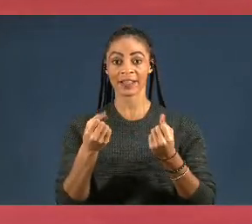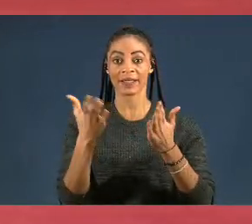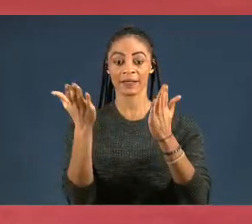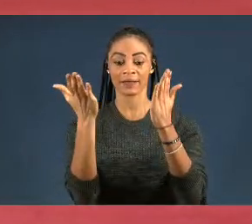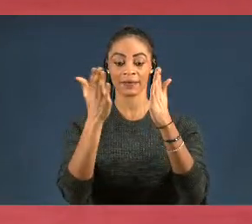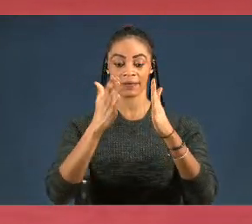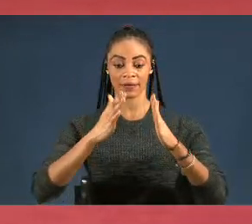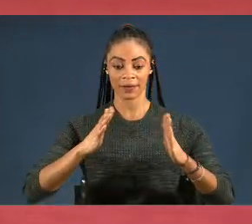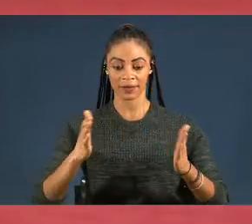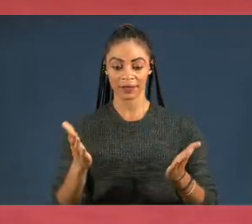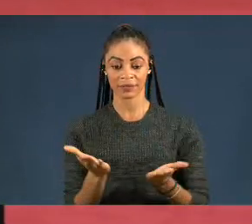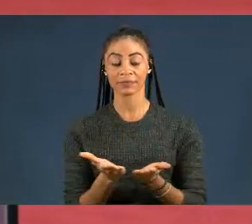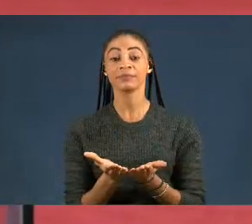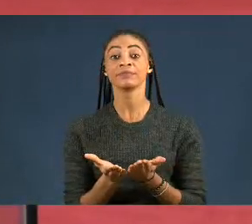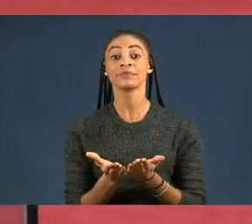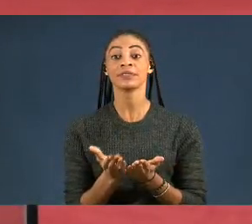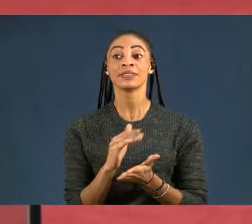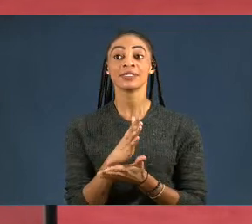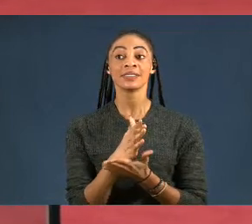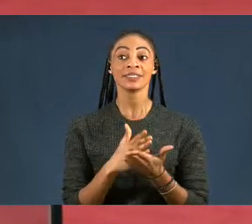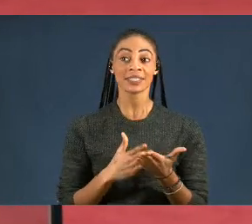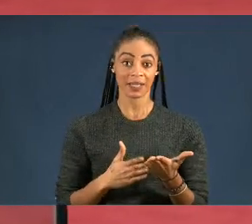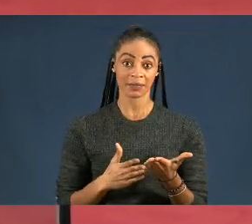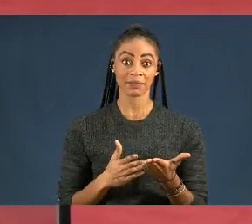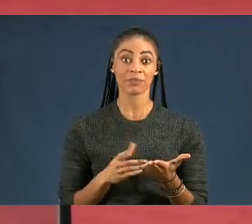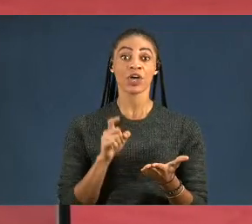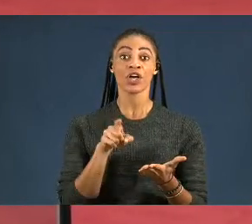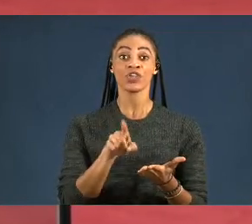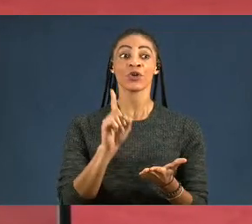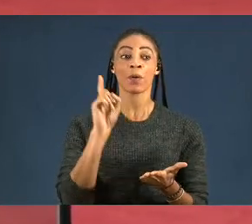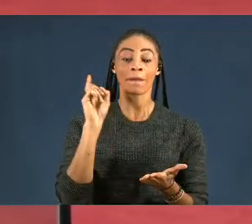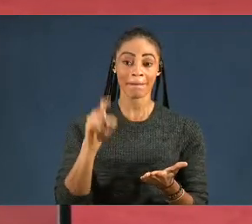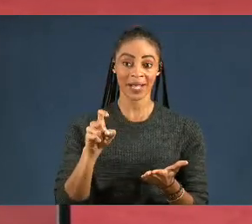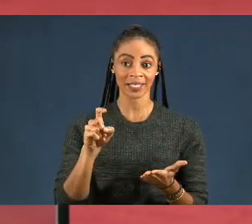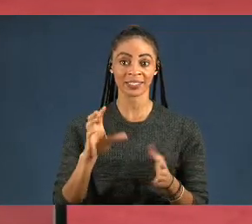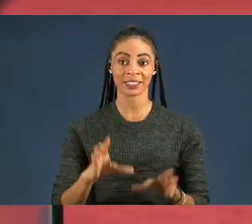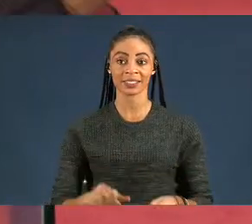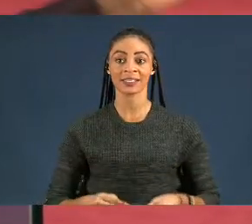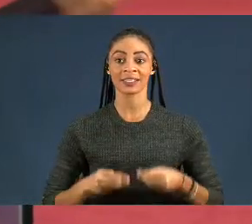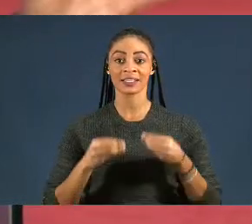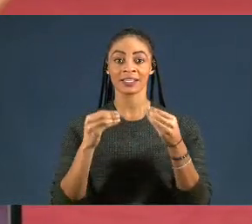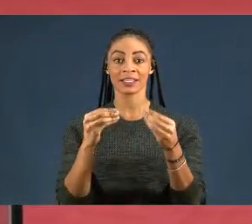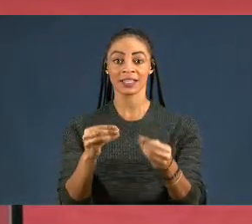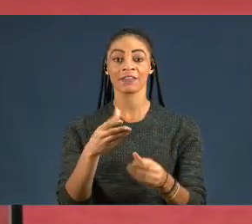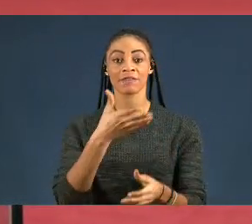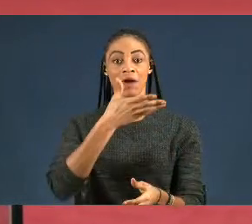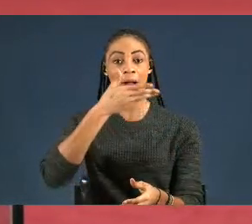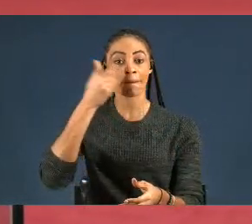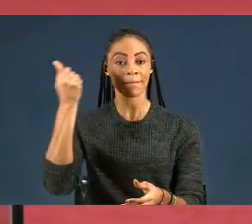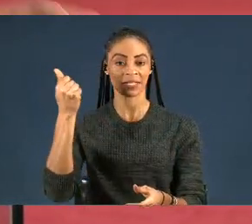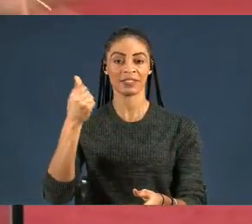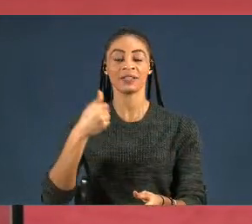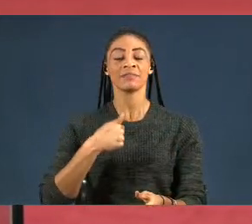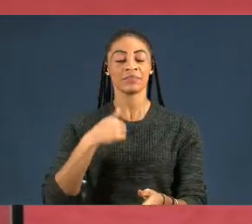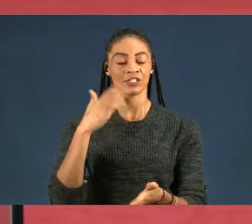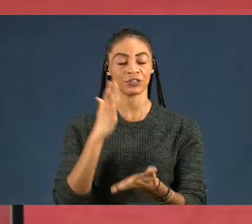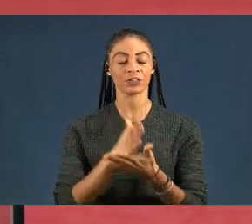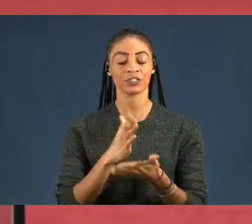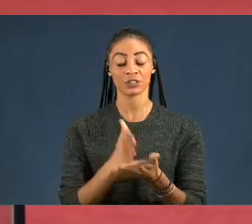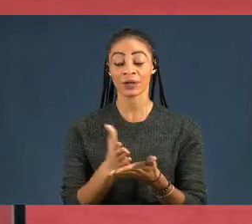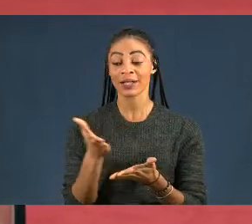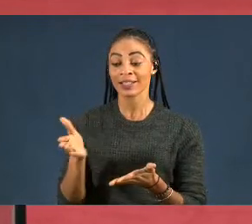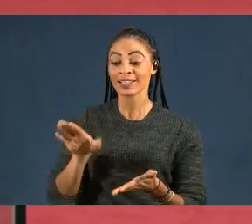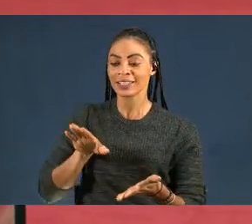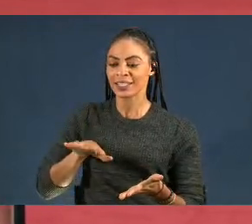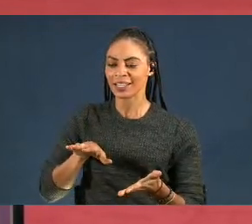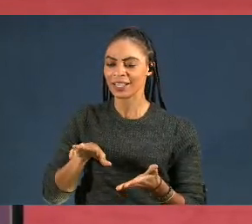those need you to come out and give your best. I'm sure this lady, when she was looking at everybody and everything they